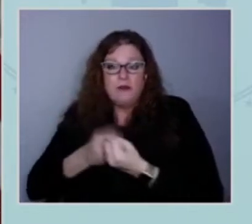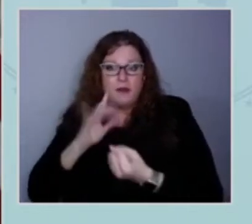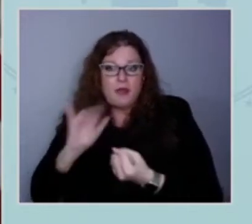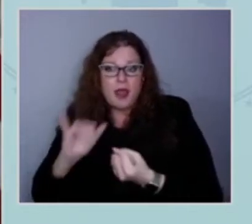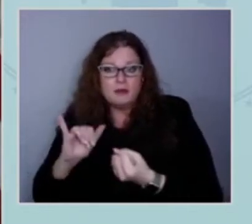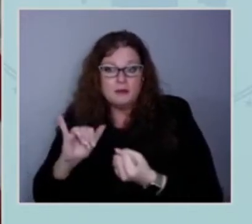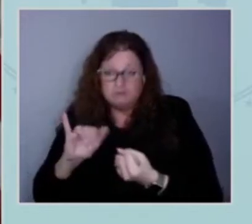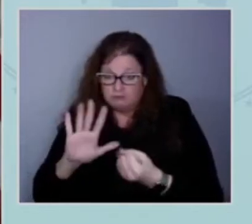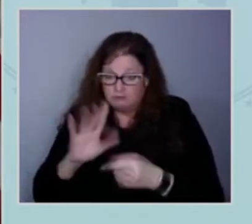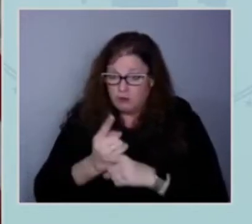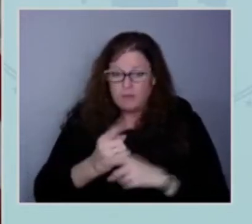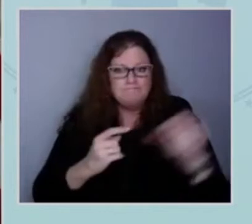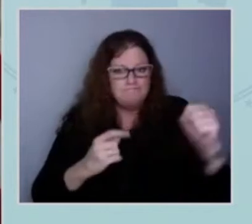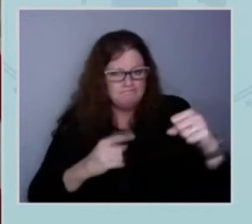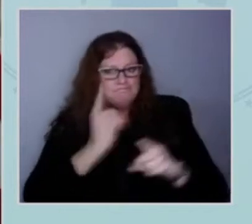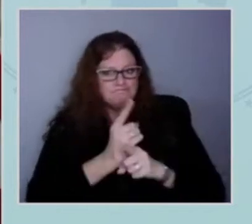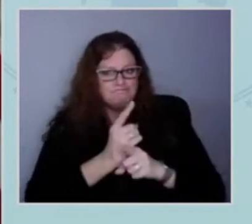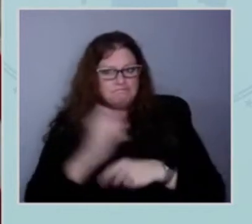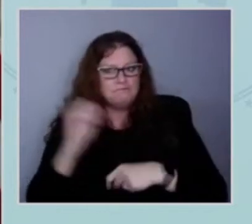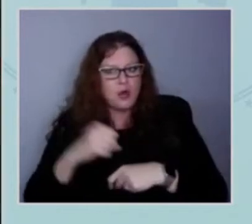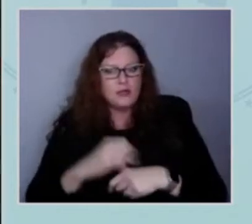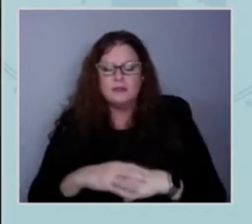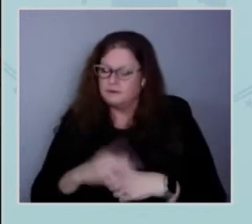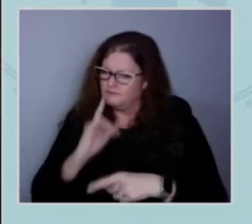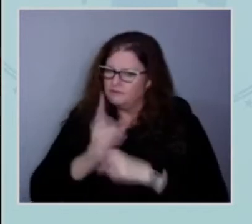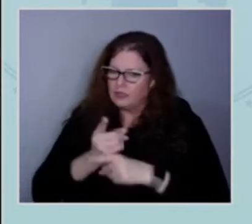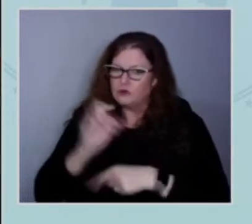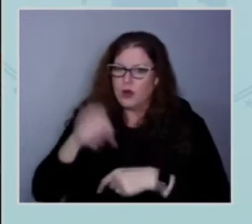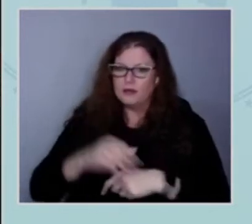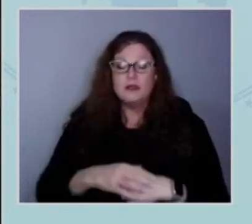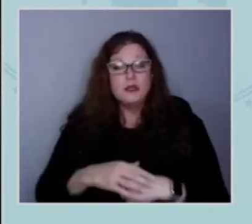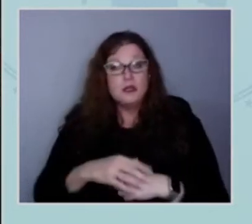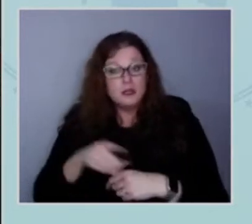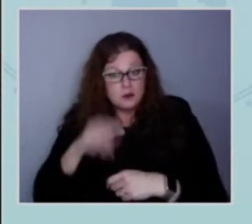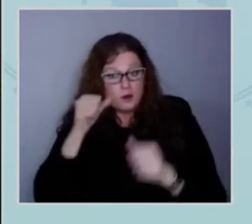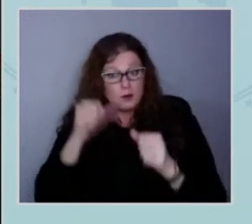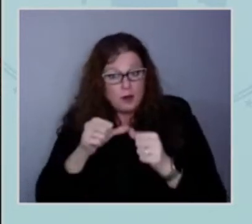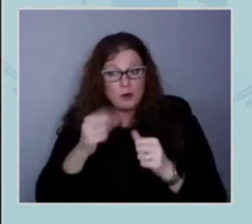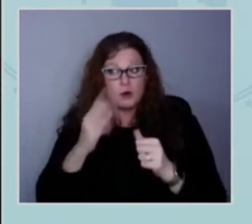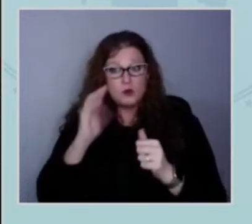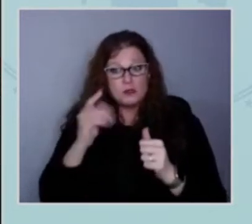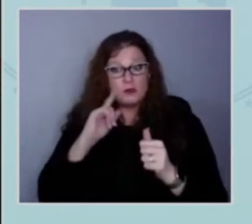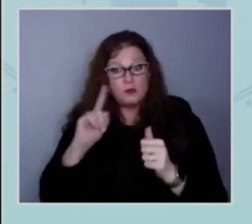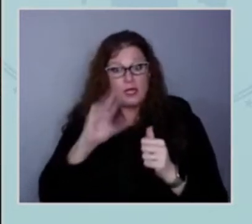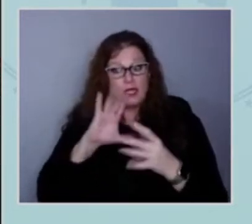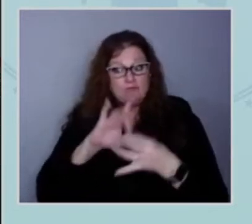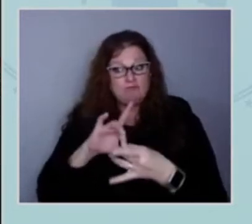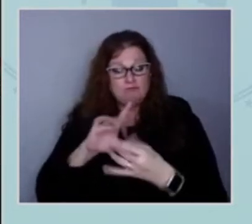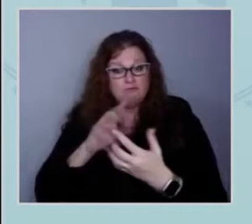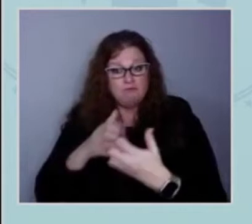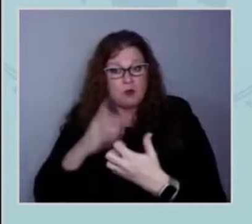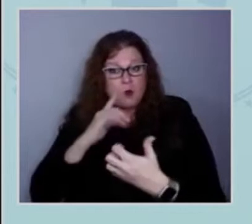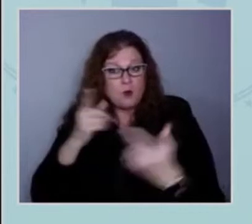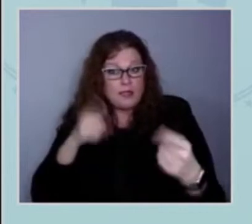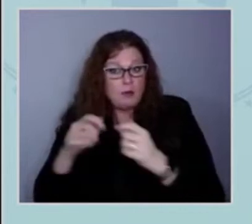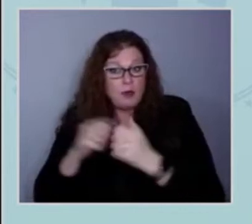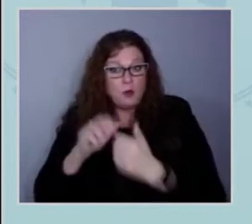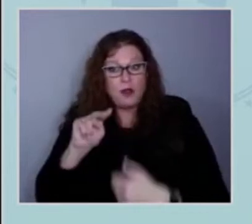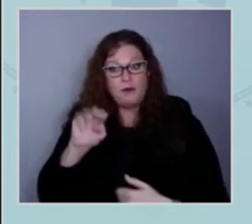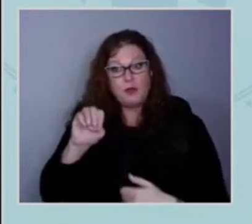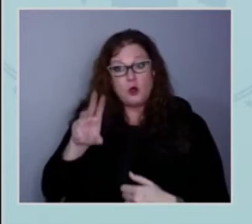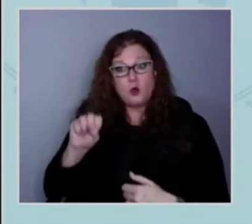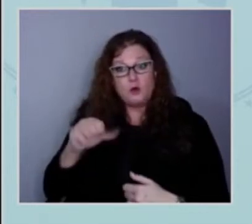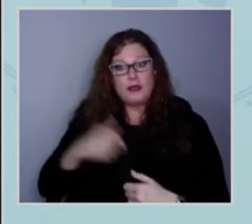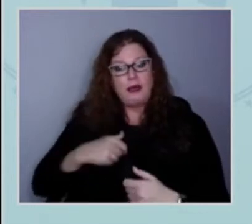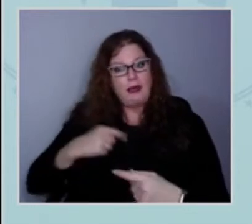major bank and they decided they weren't going to fund it, if I'm not mistaken. Well, you may remember, because